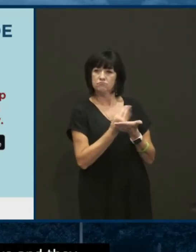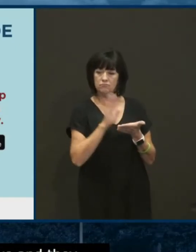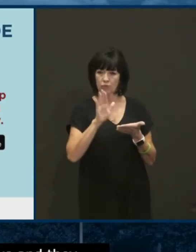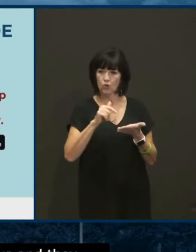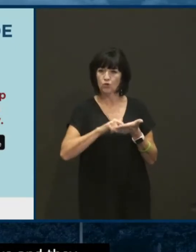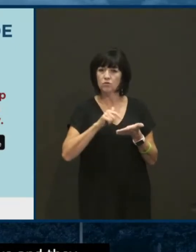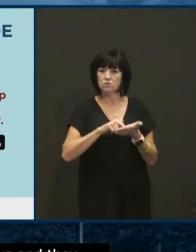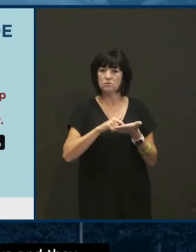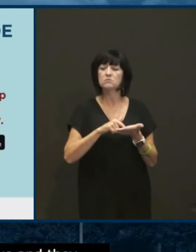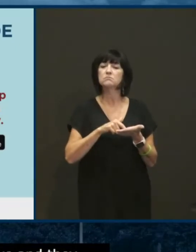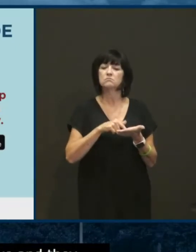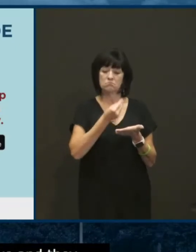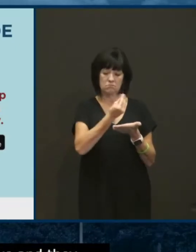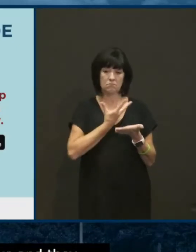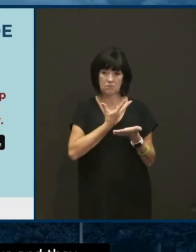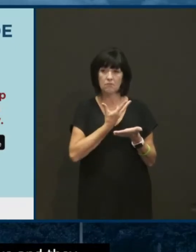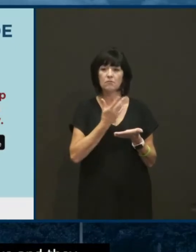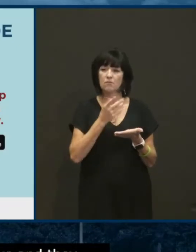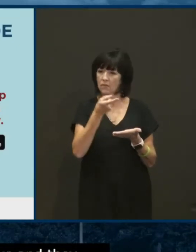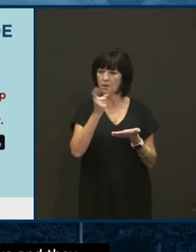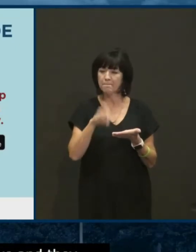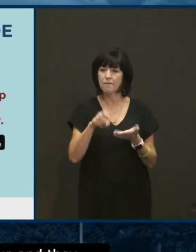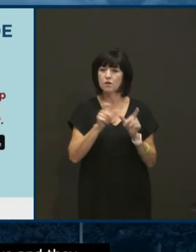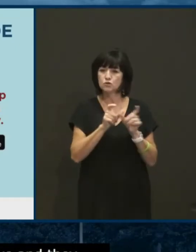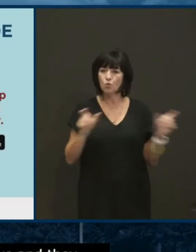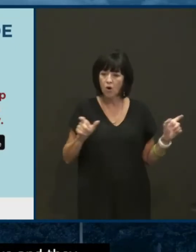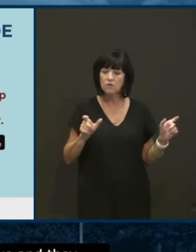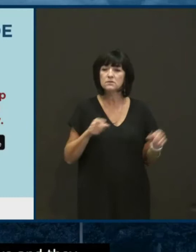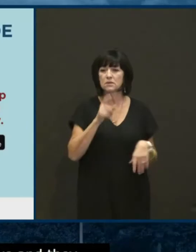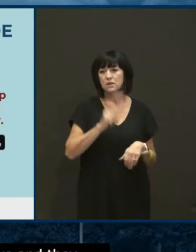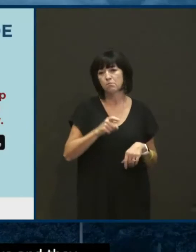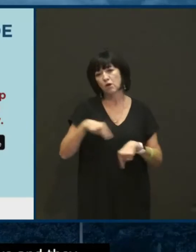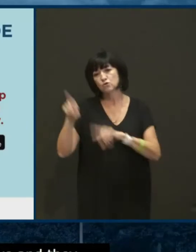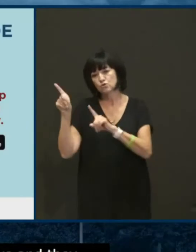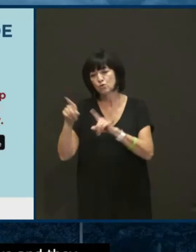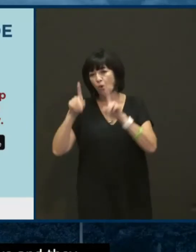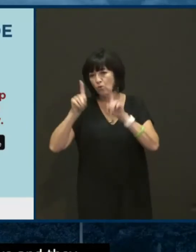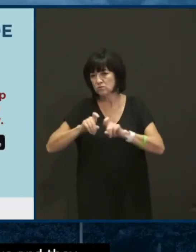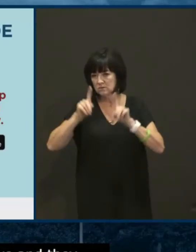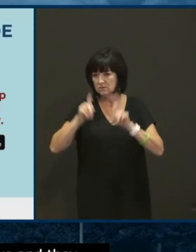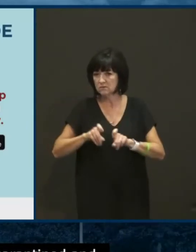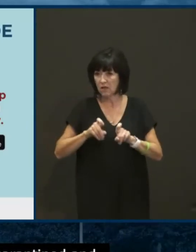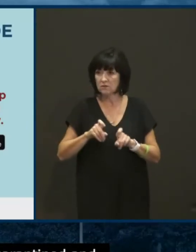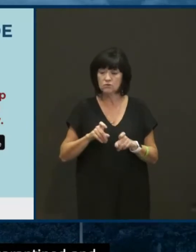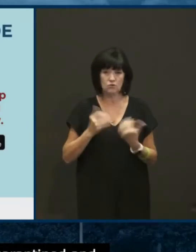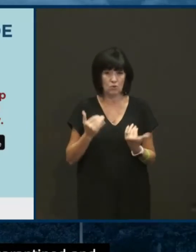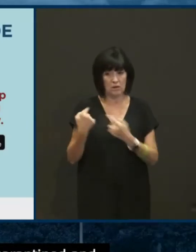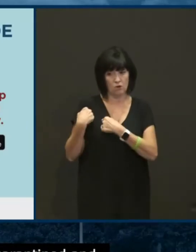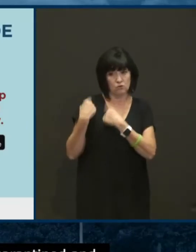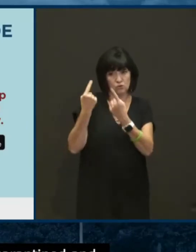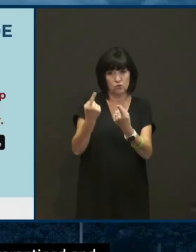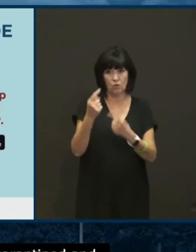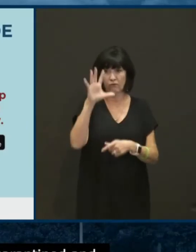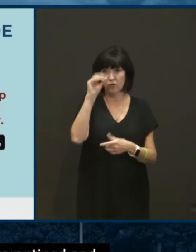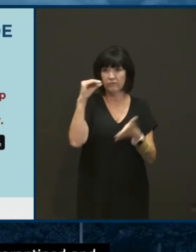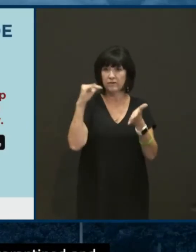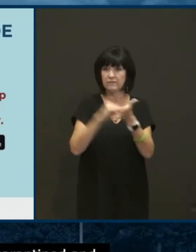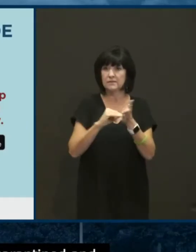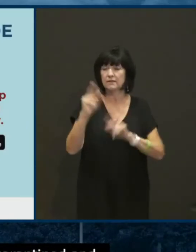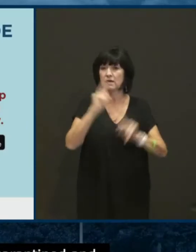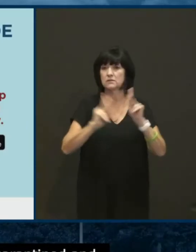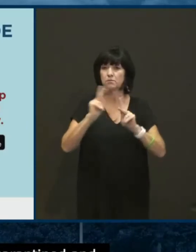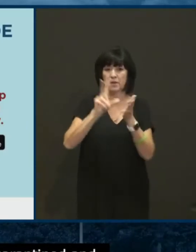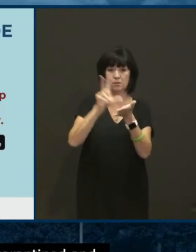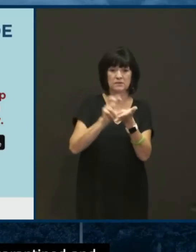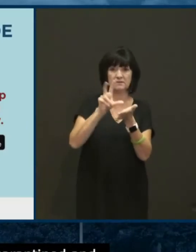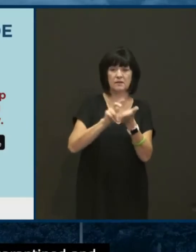you need to quarantine and get tested as well. So it's a really helpful tool. We've got 50,000 Delawareans who've downloaded the